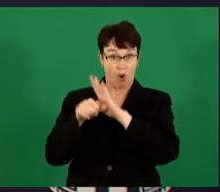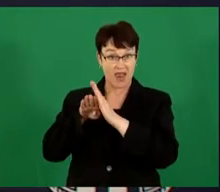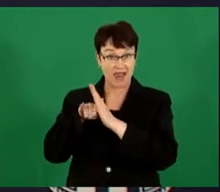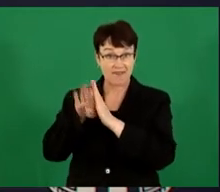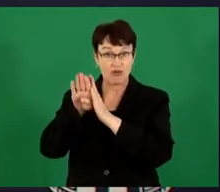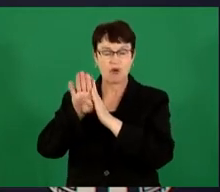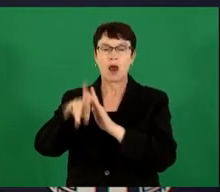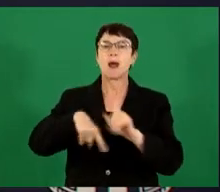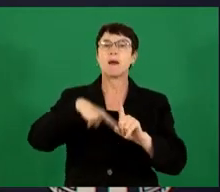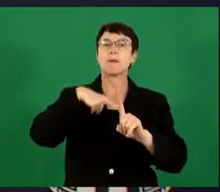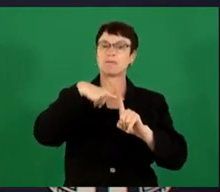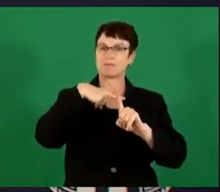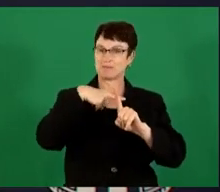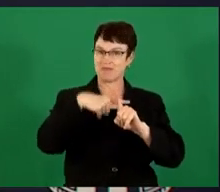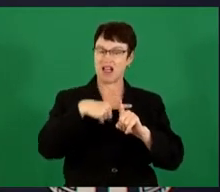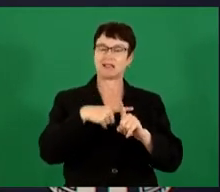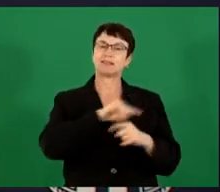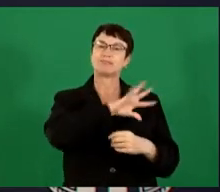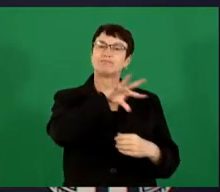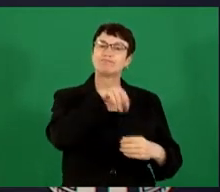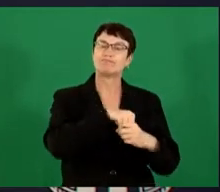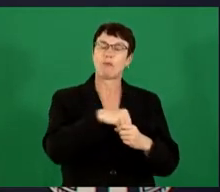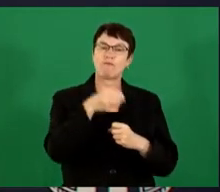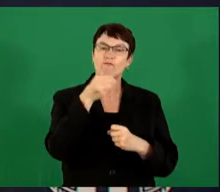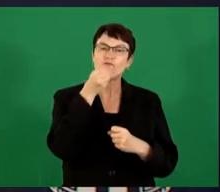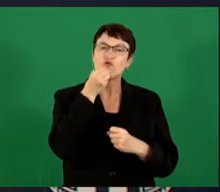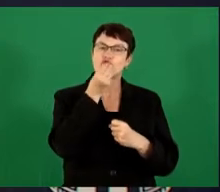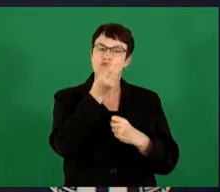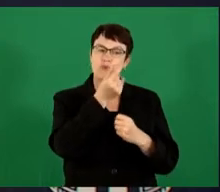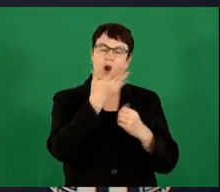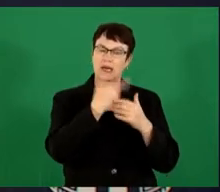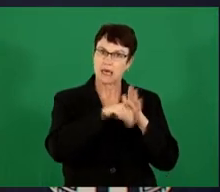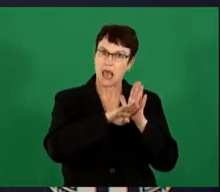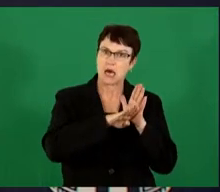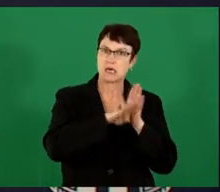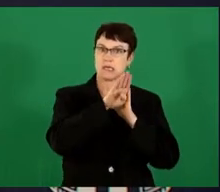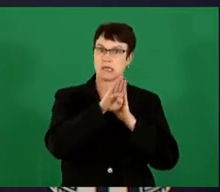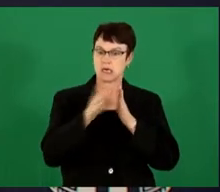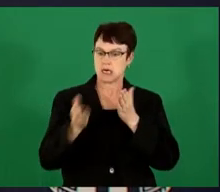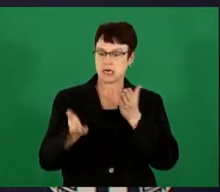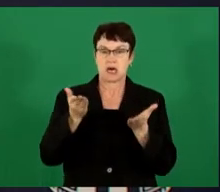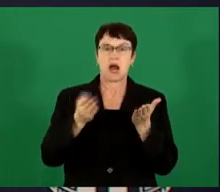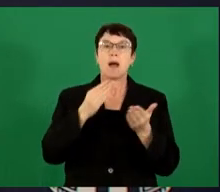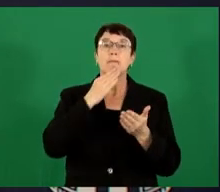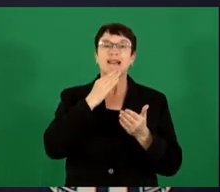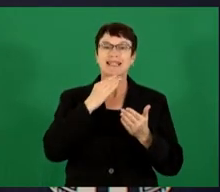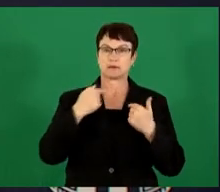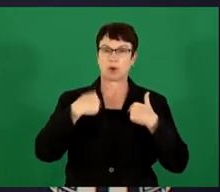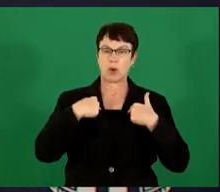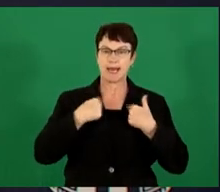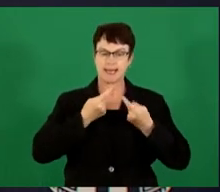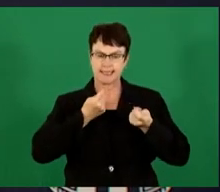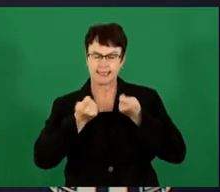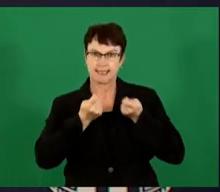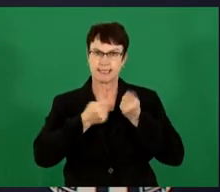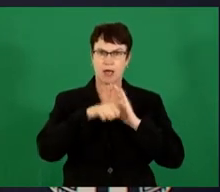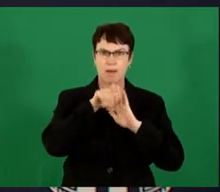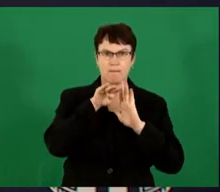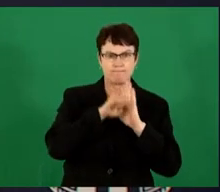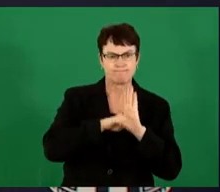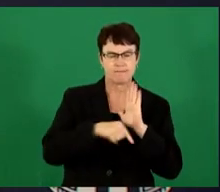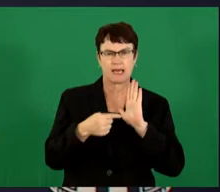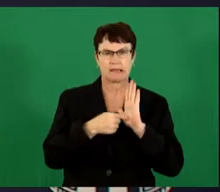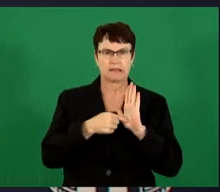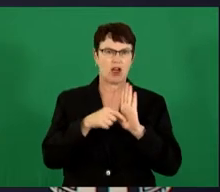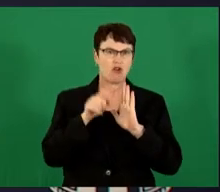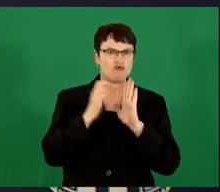central banks to accelerate the normalization of policy rates. With advanced economy interest rates